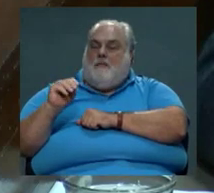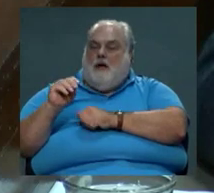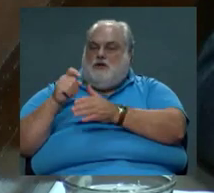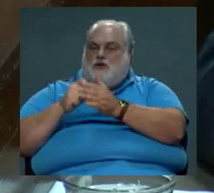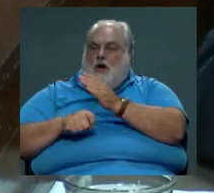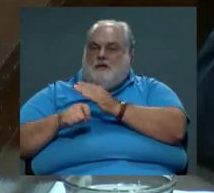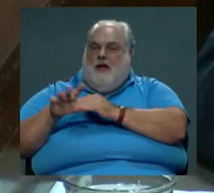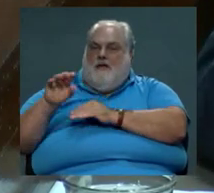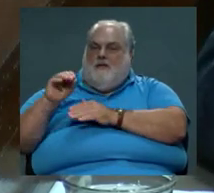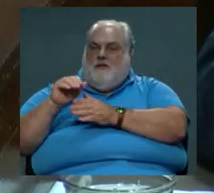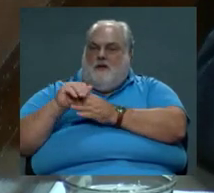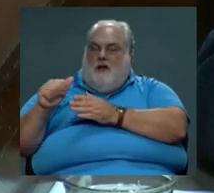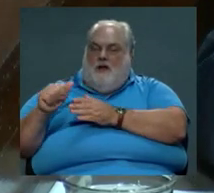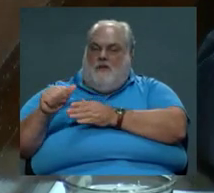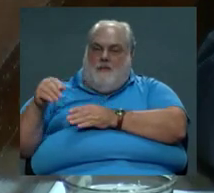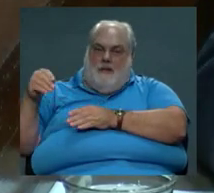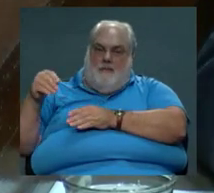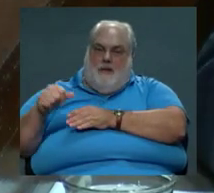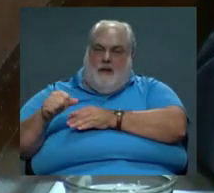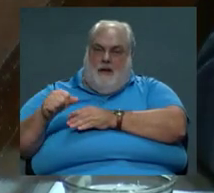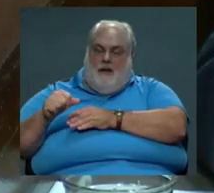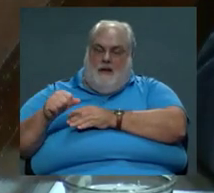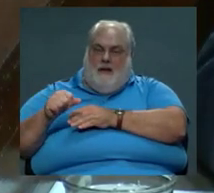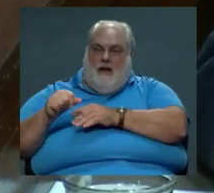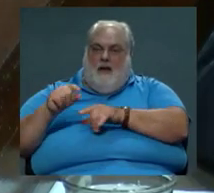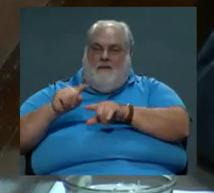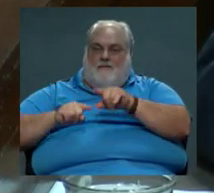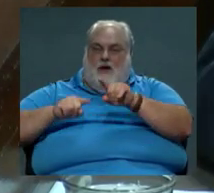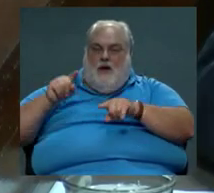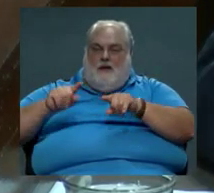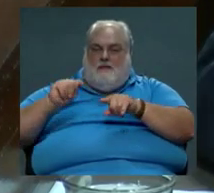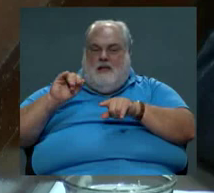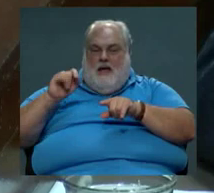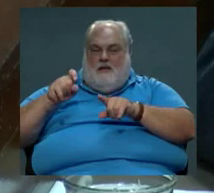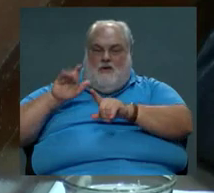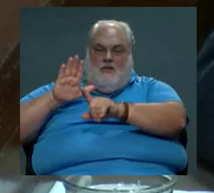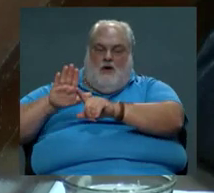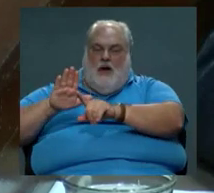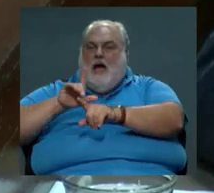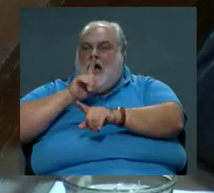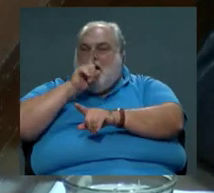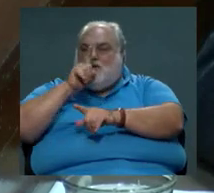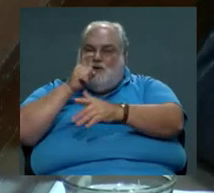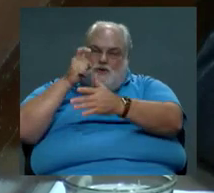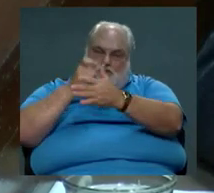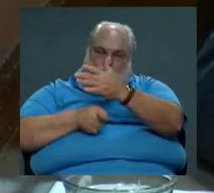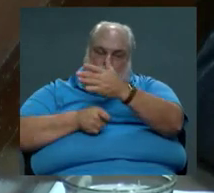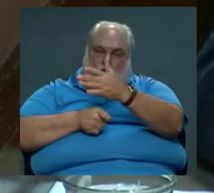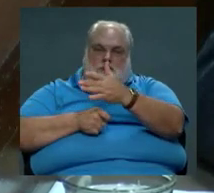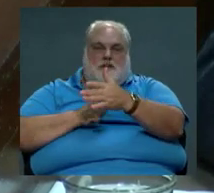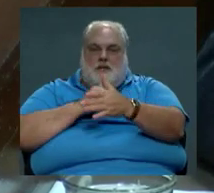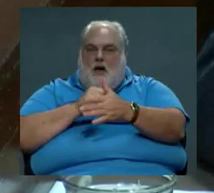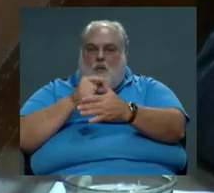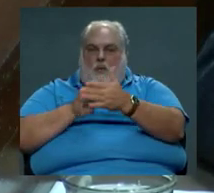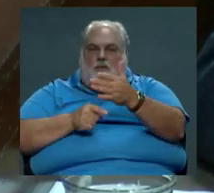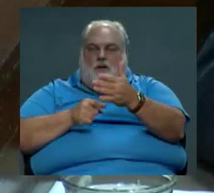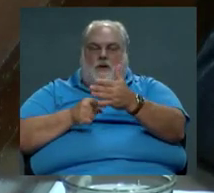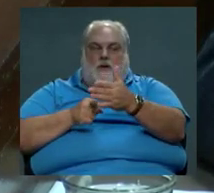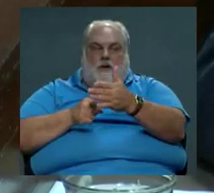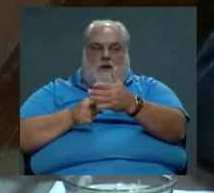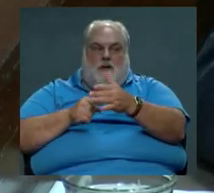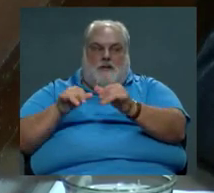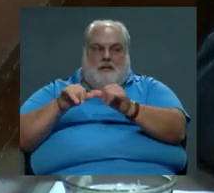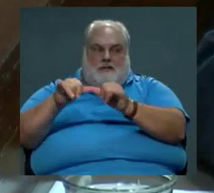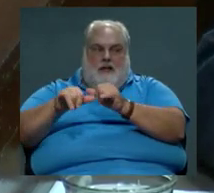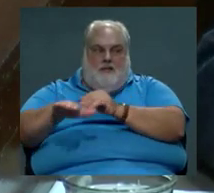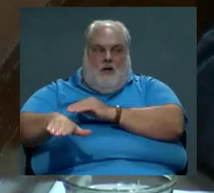what has been happening is they've been paying the various taxes based upon their actual charge, as opposed to what the charge was for staying